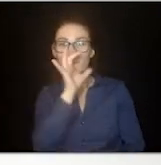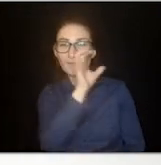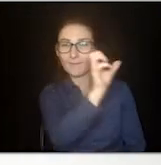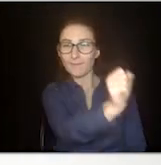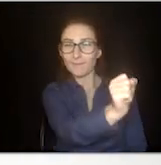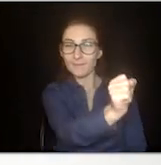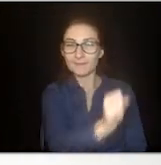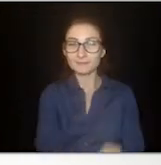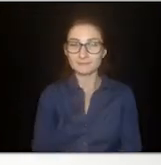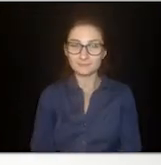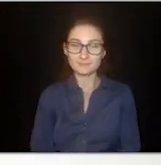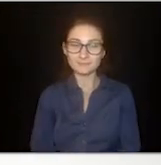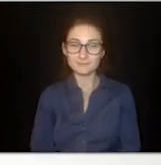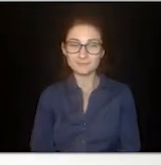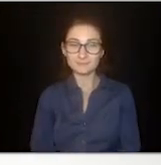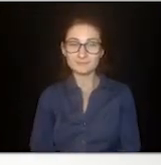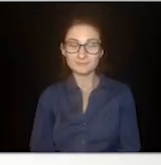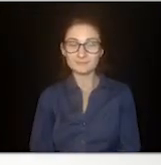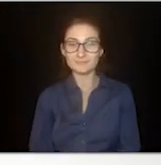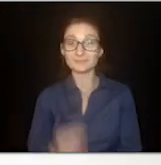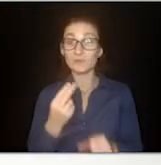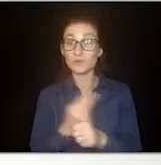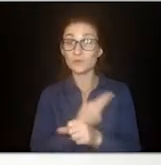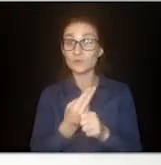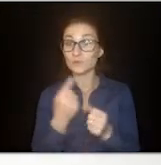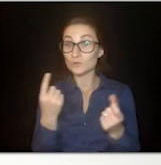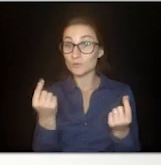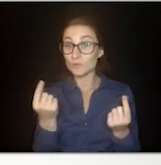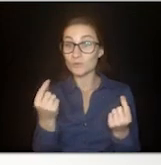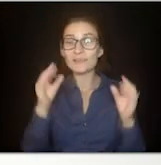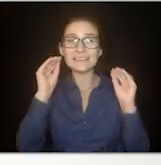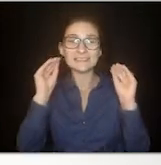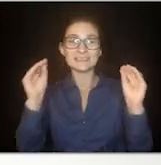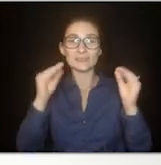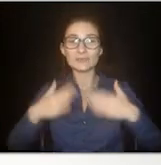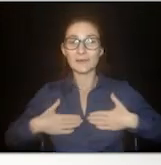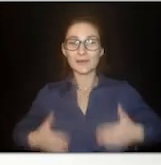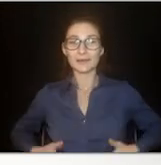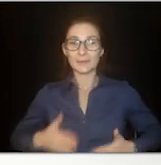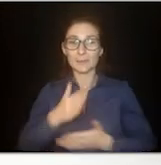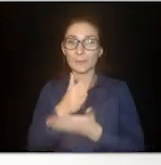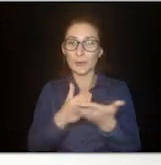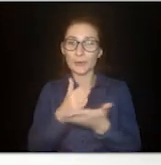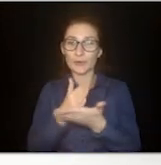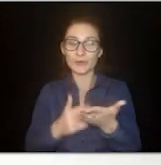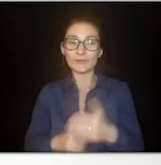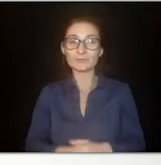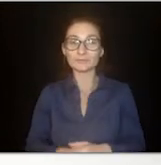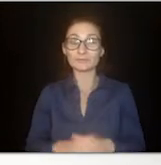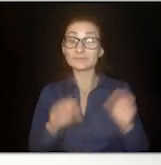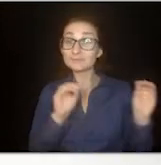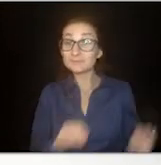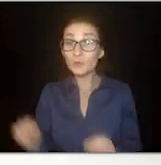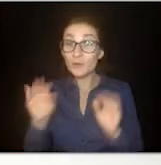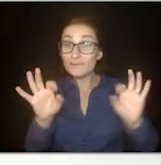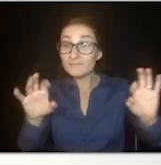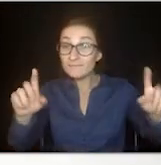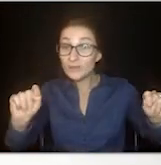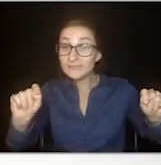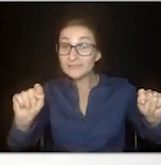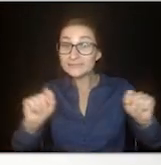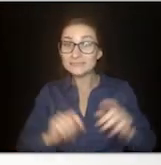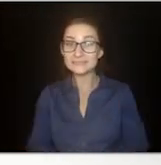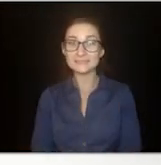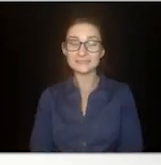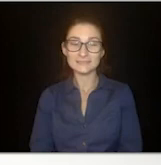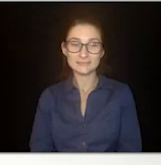Arna's appetite. They're using it to teach body The parts. bell is on your foot. Move